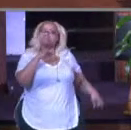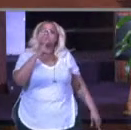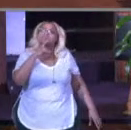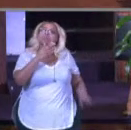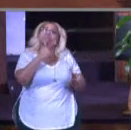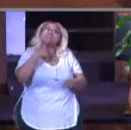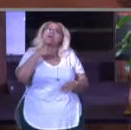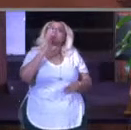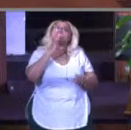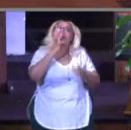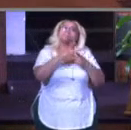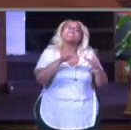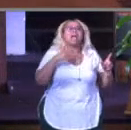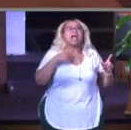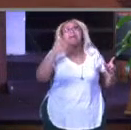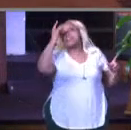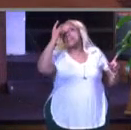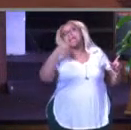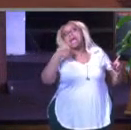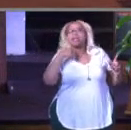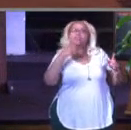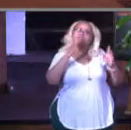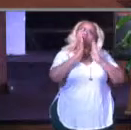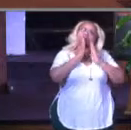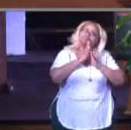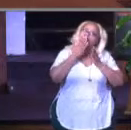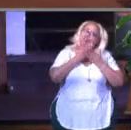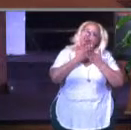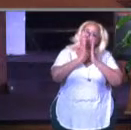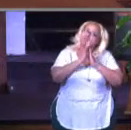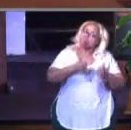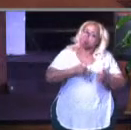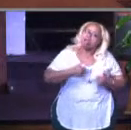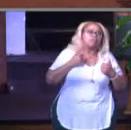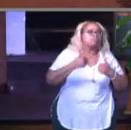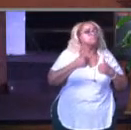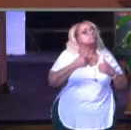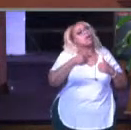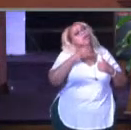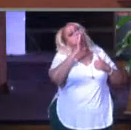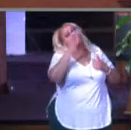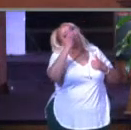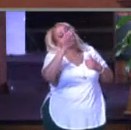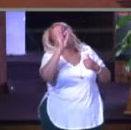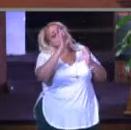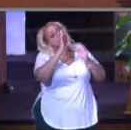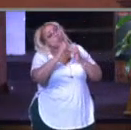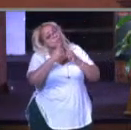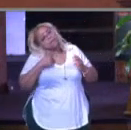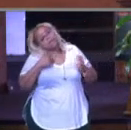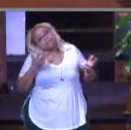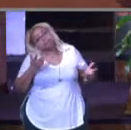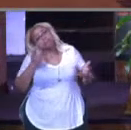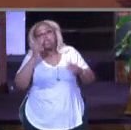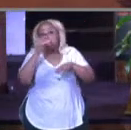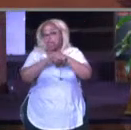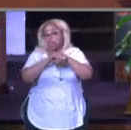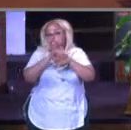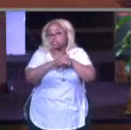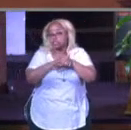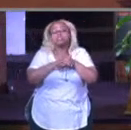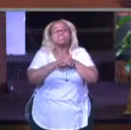know, before I started speaking in tongues, I said, I think I had a decent prayer life. Because I would talk to God and God would talk to me in